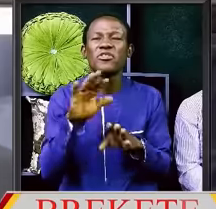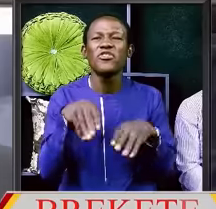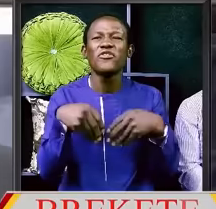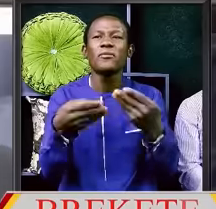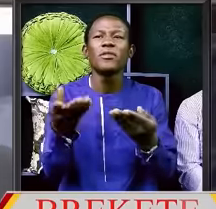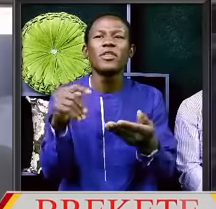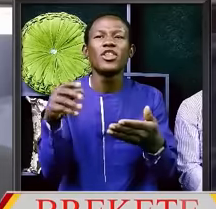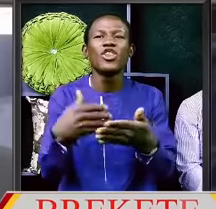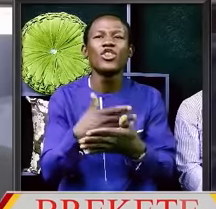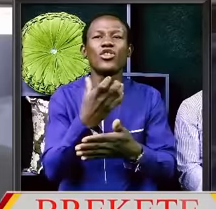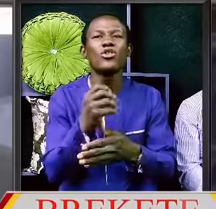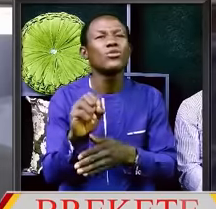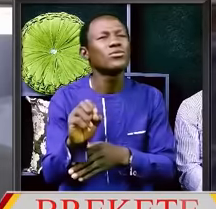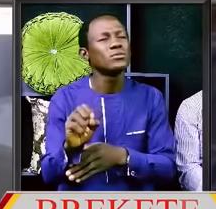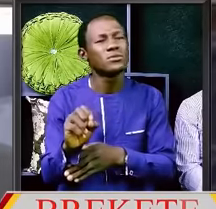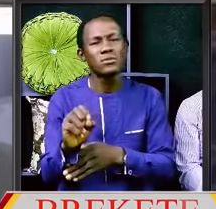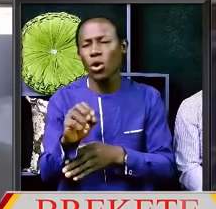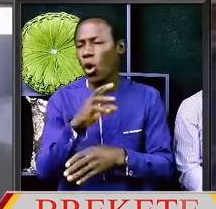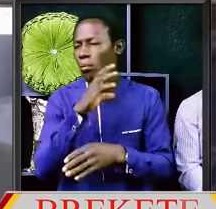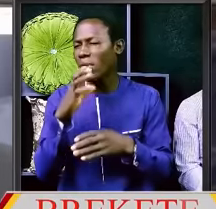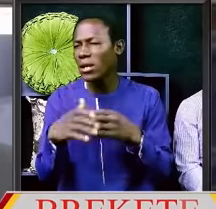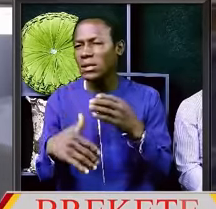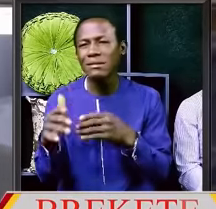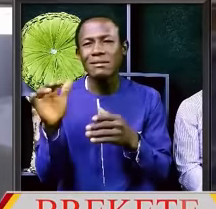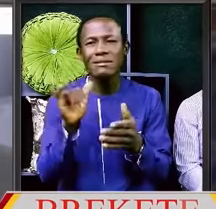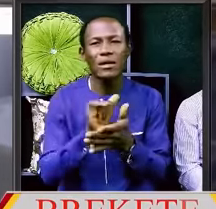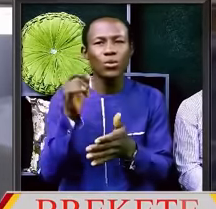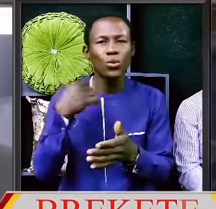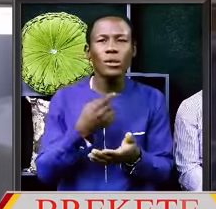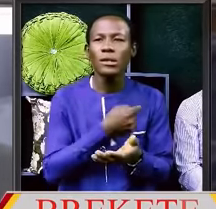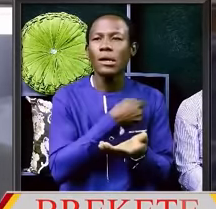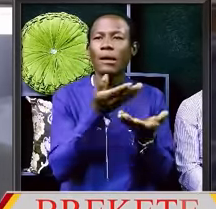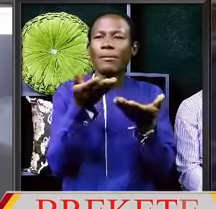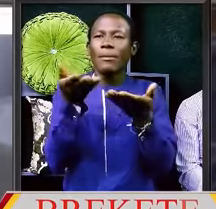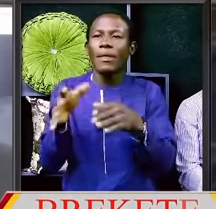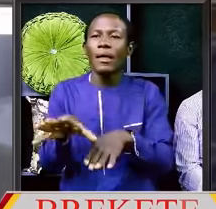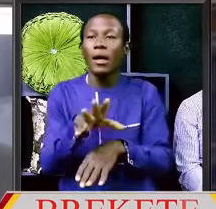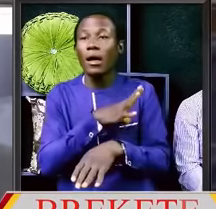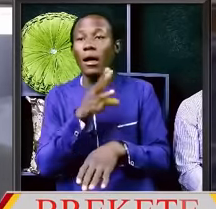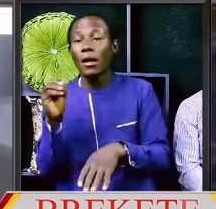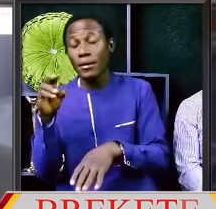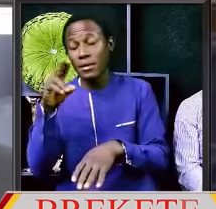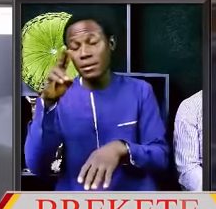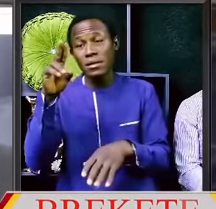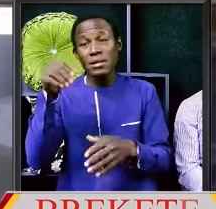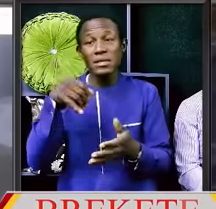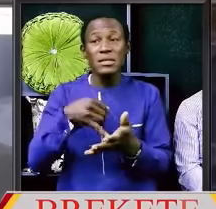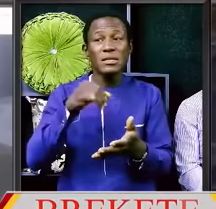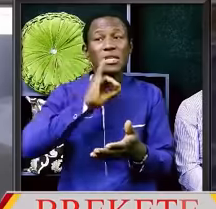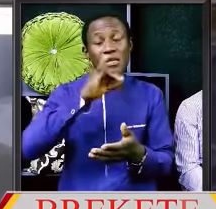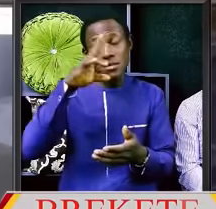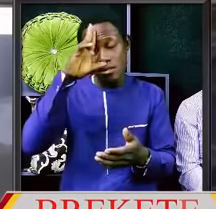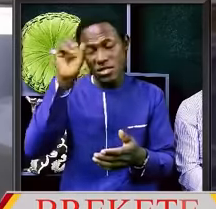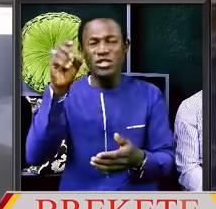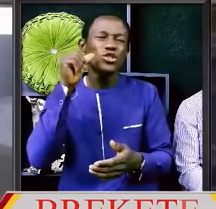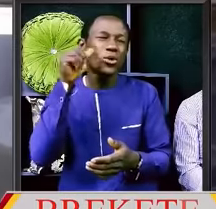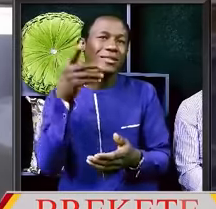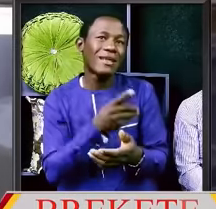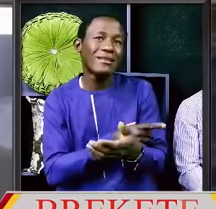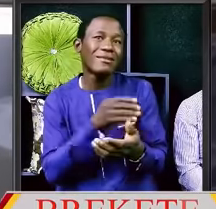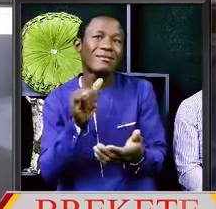raw. Talk say we don't die. And I daughter do marriage where we go, where would they come back?